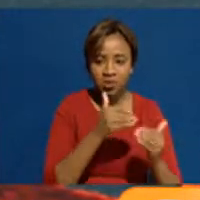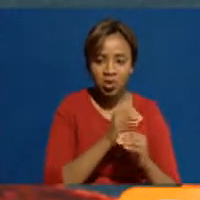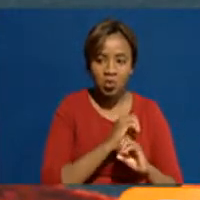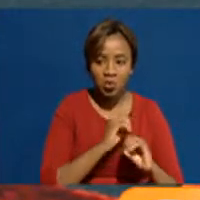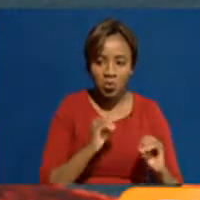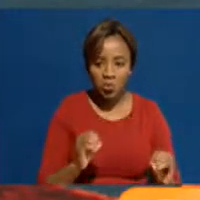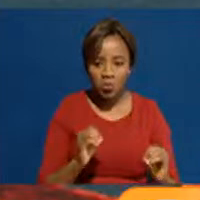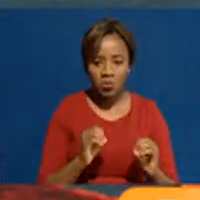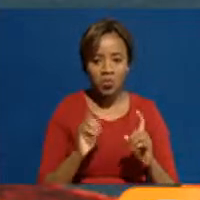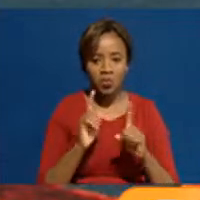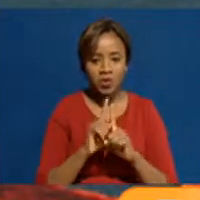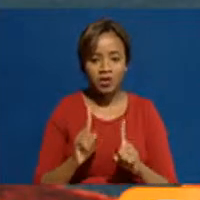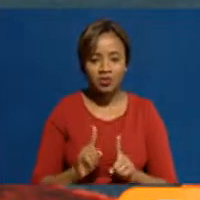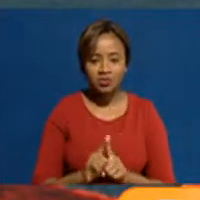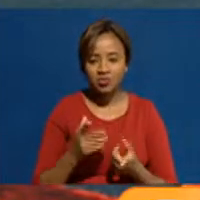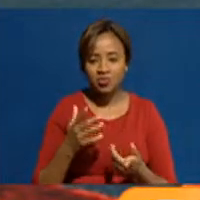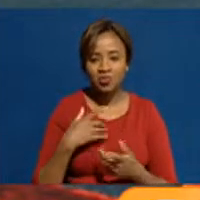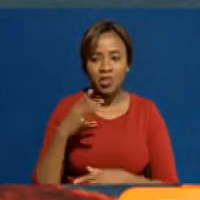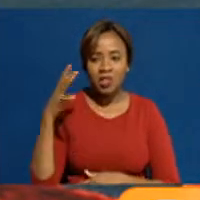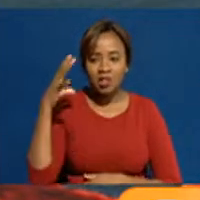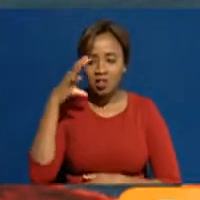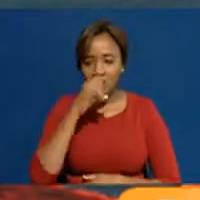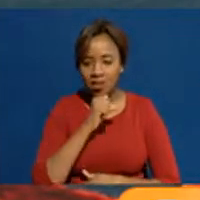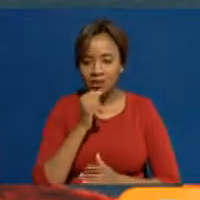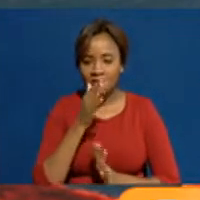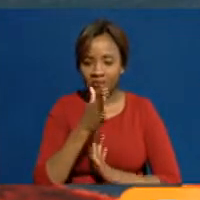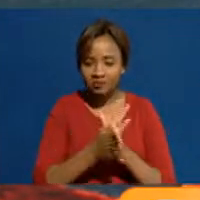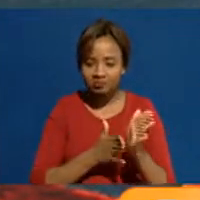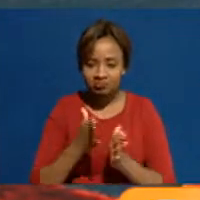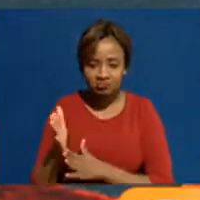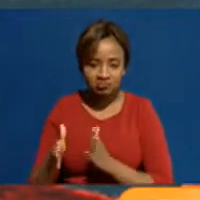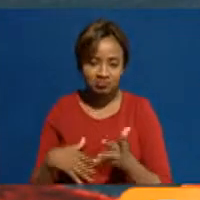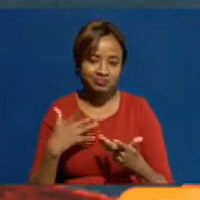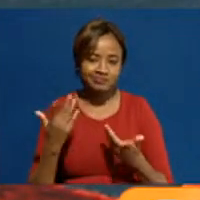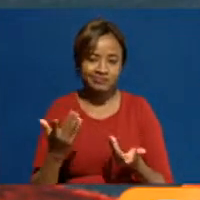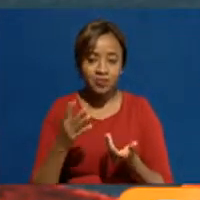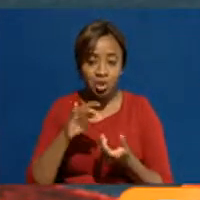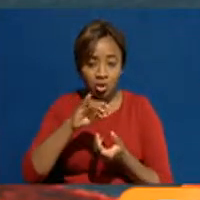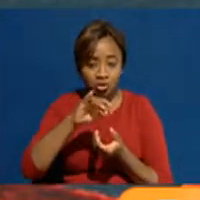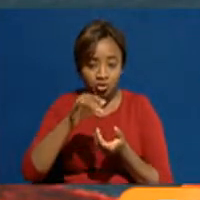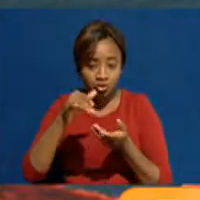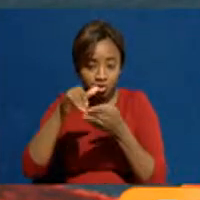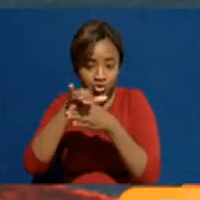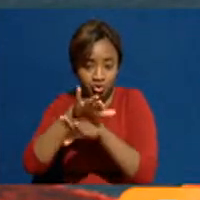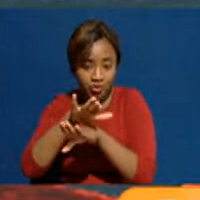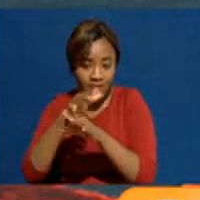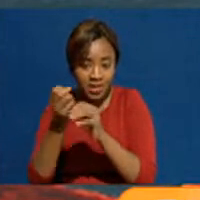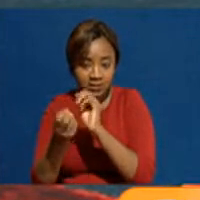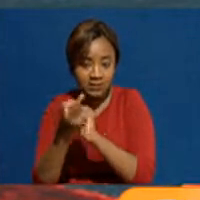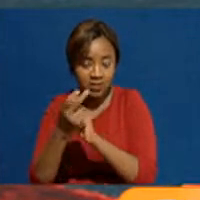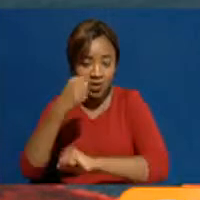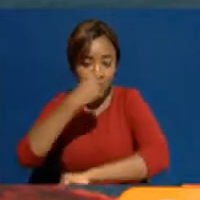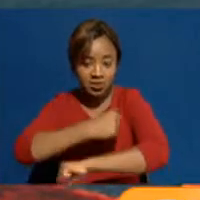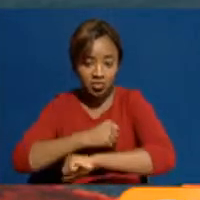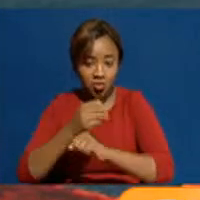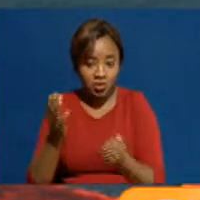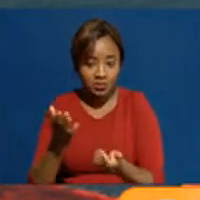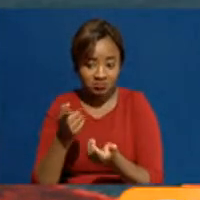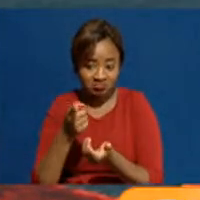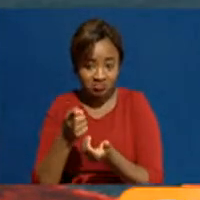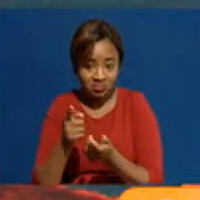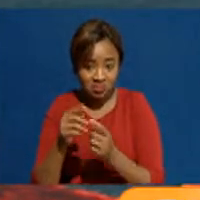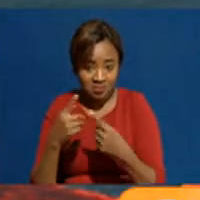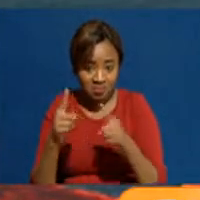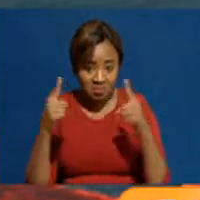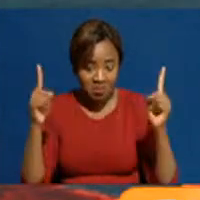congestion and a general lack of preparedness, the junior secondary school transition hasn't gotten off to the best of